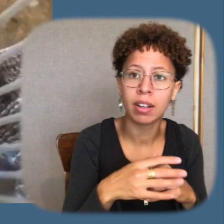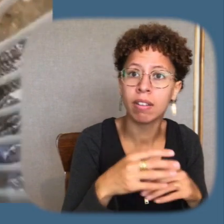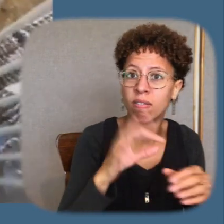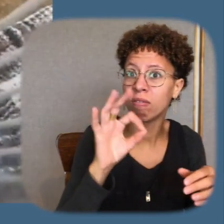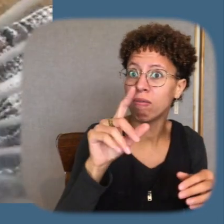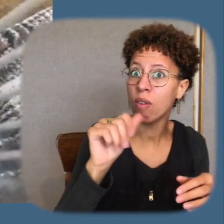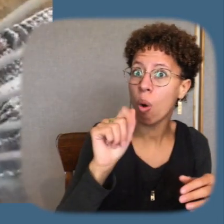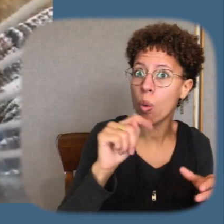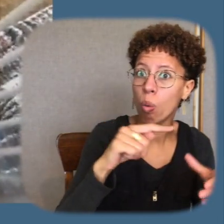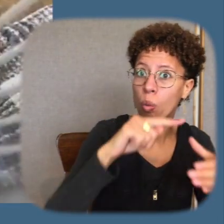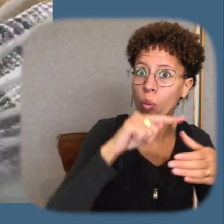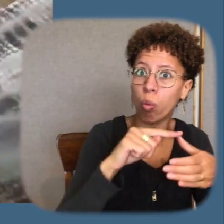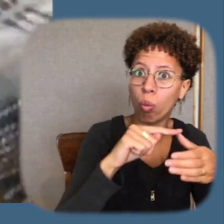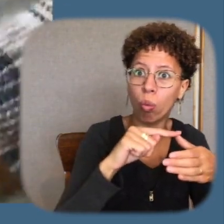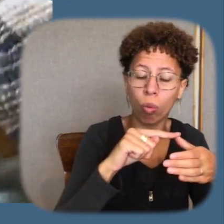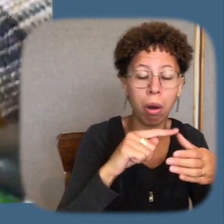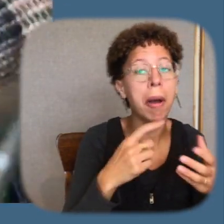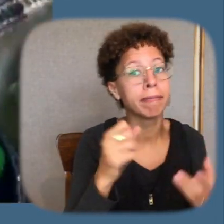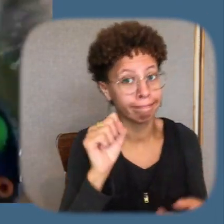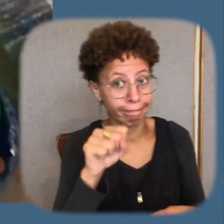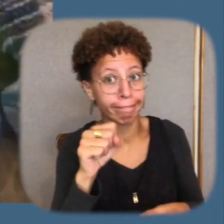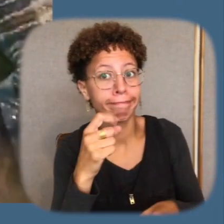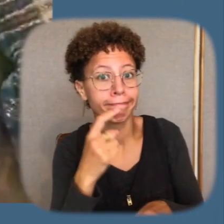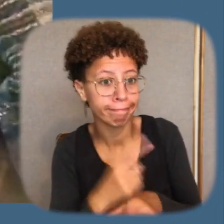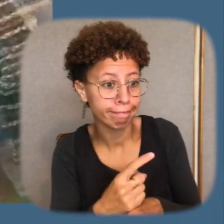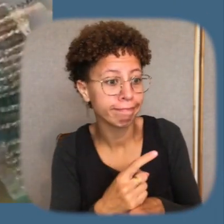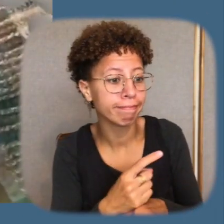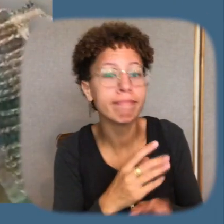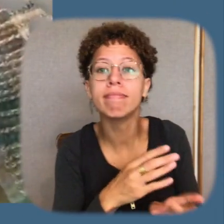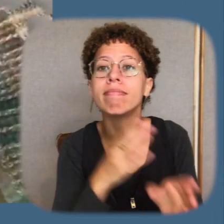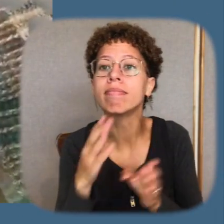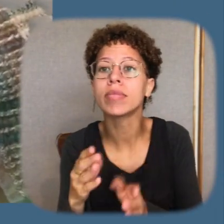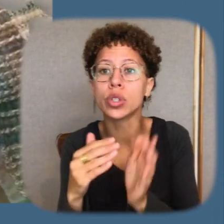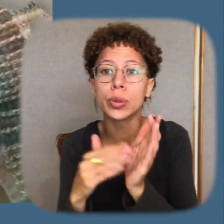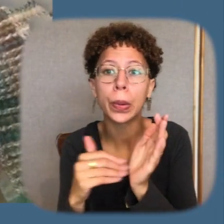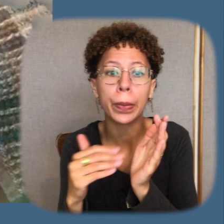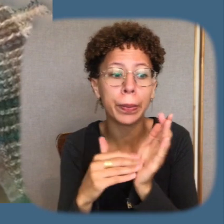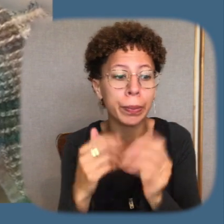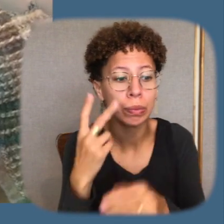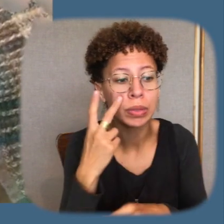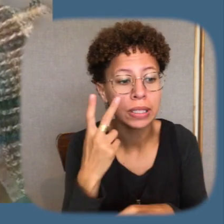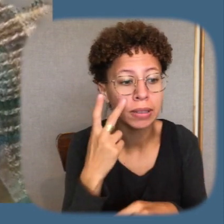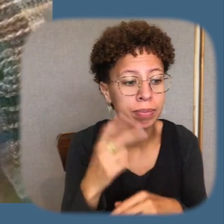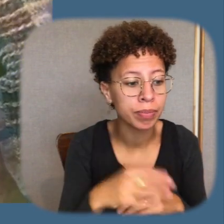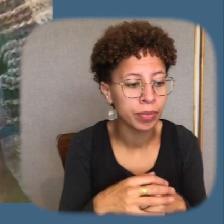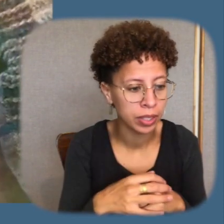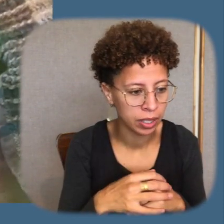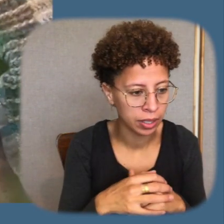float. Yeah, that's floating. Float. And now in the dish soap. I